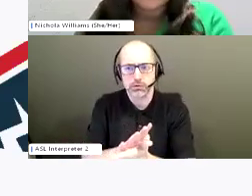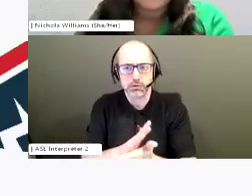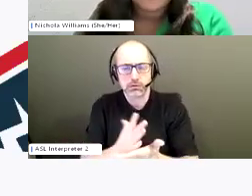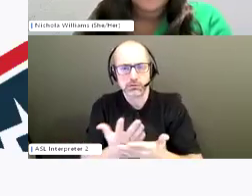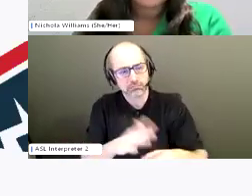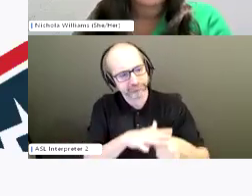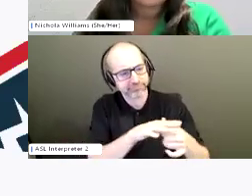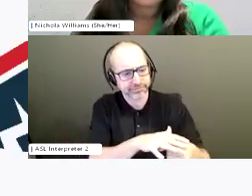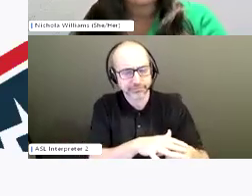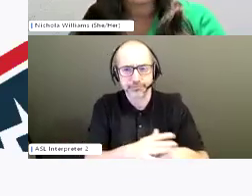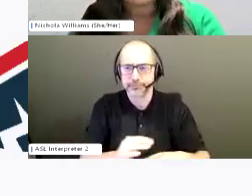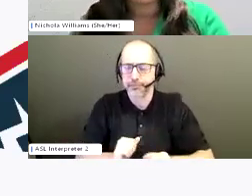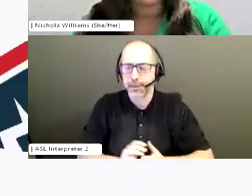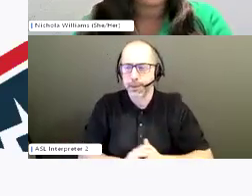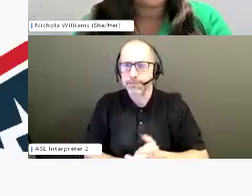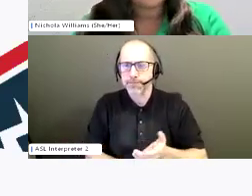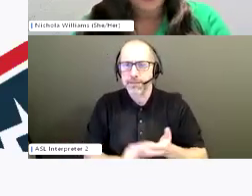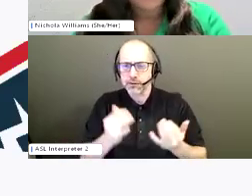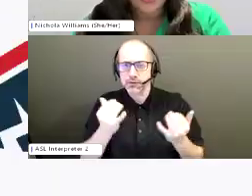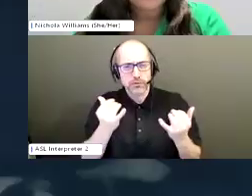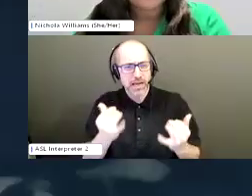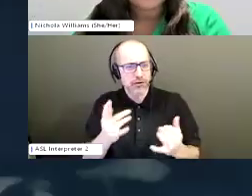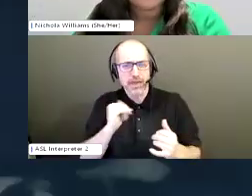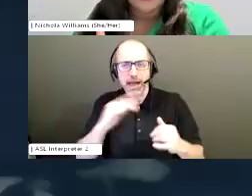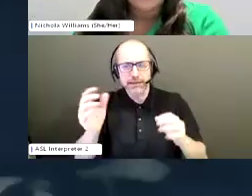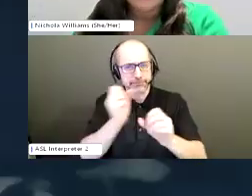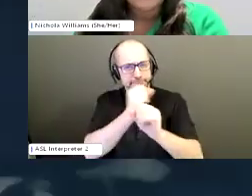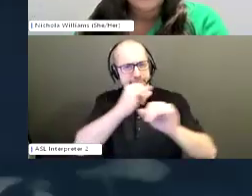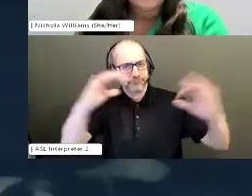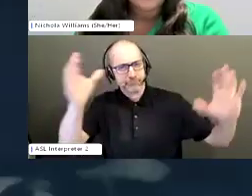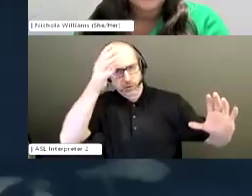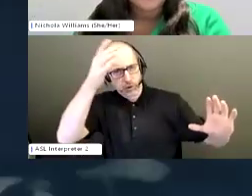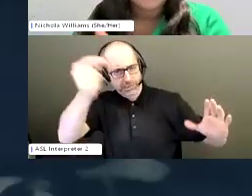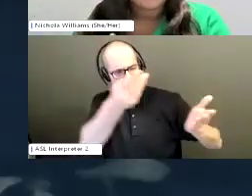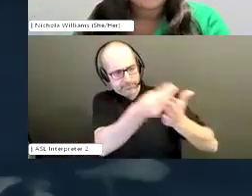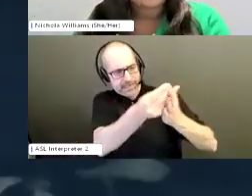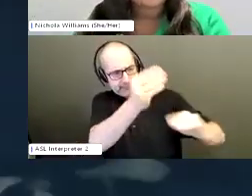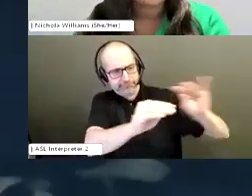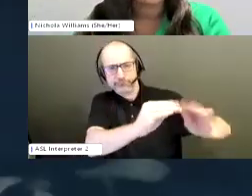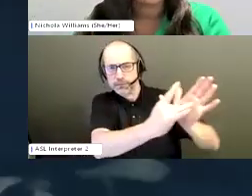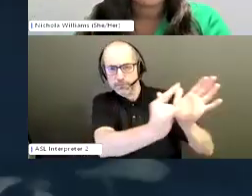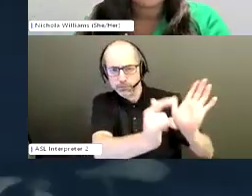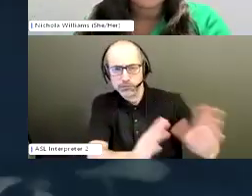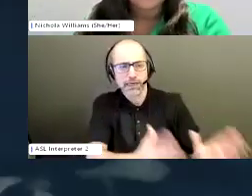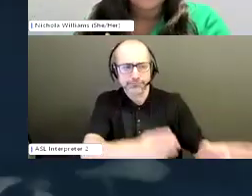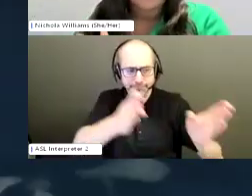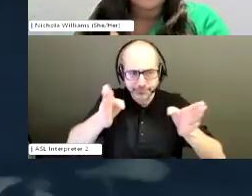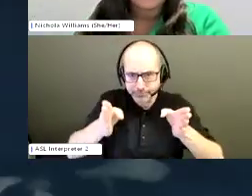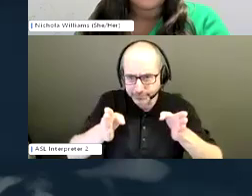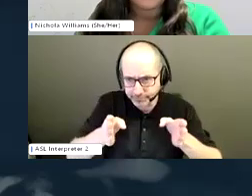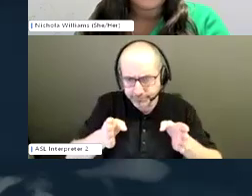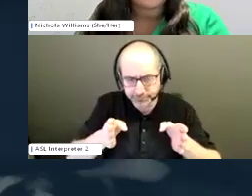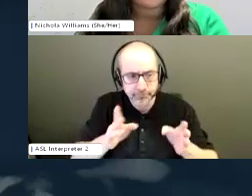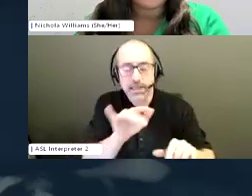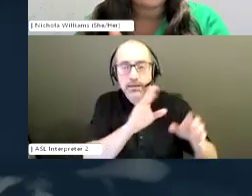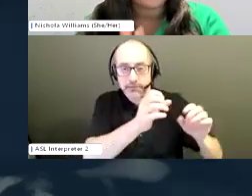Sorry, excuse me. So now that we've explored the broader concept of economic abuse, let's take a closer look at how economic